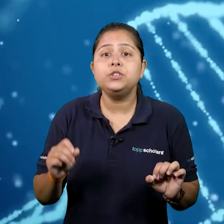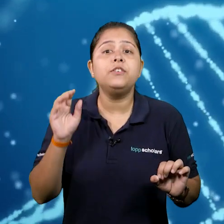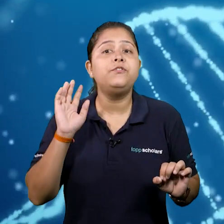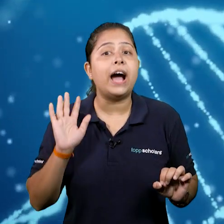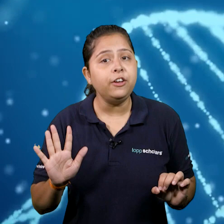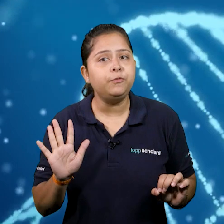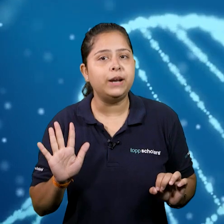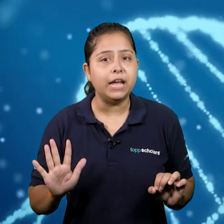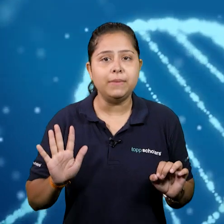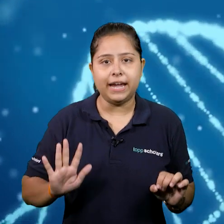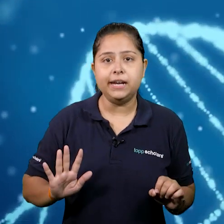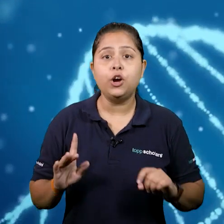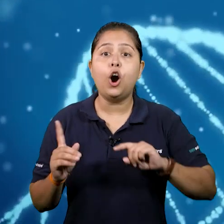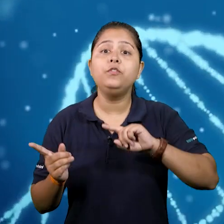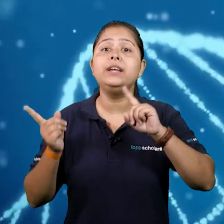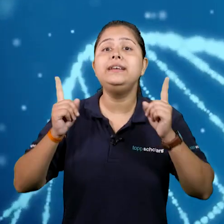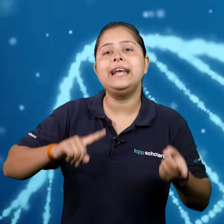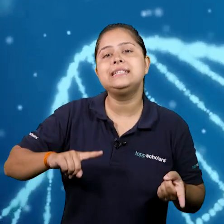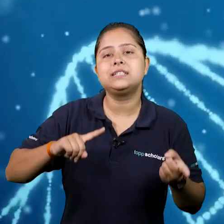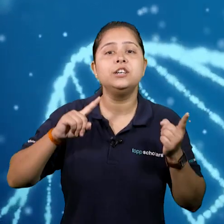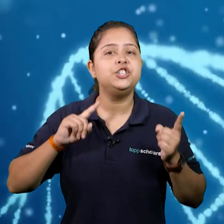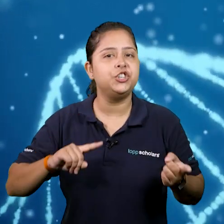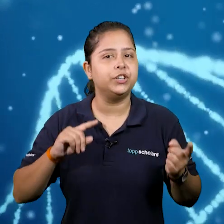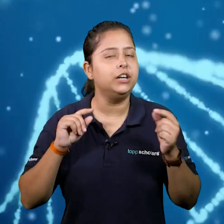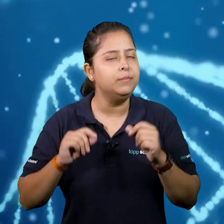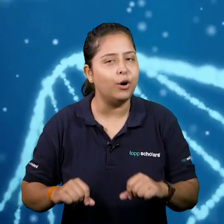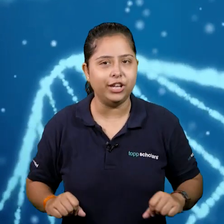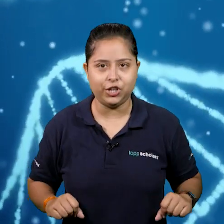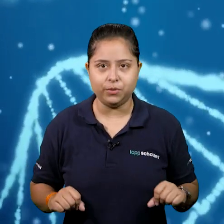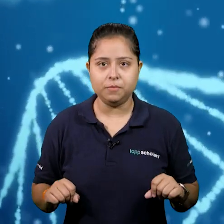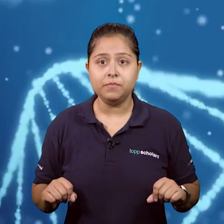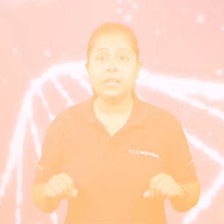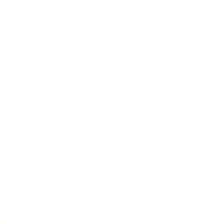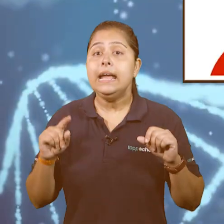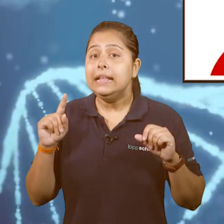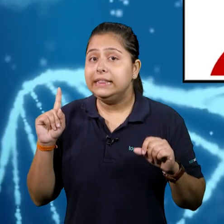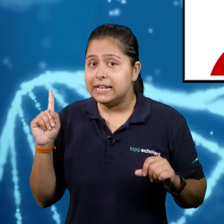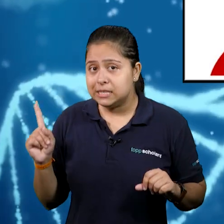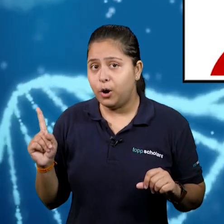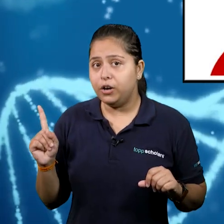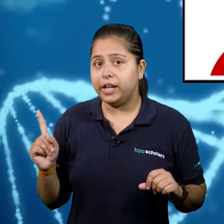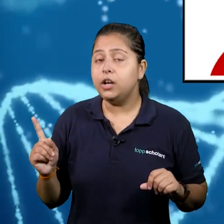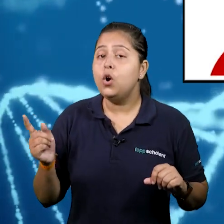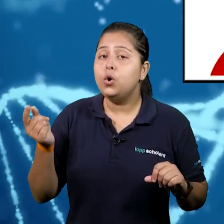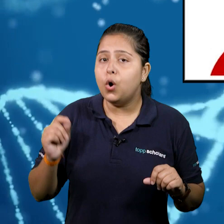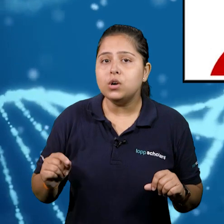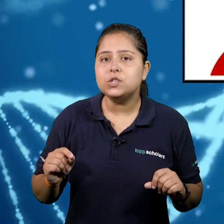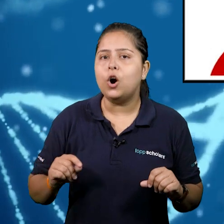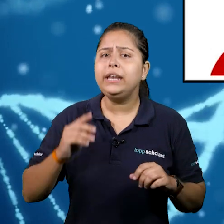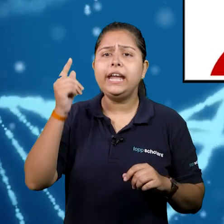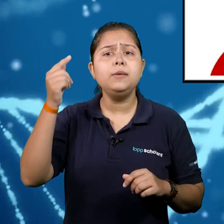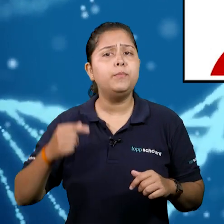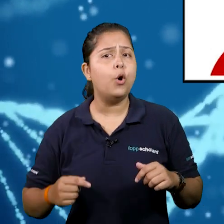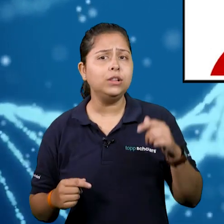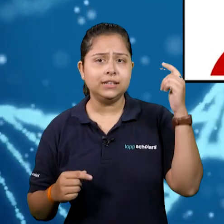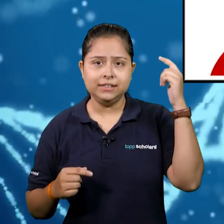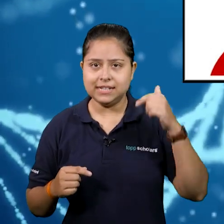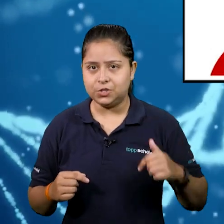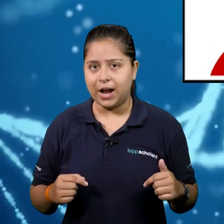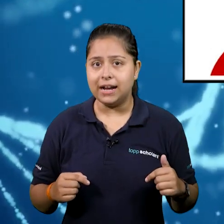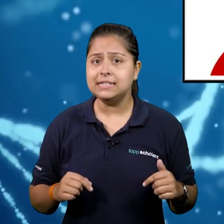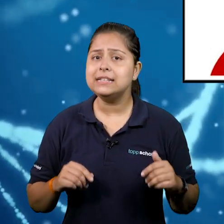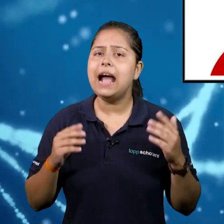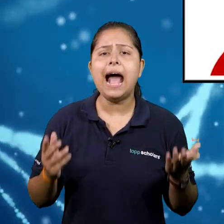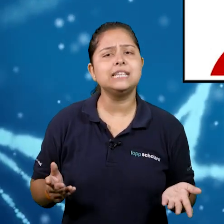binds to the 5 prime end of the next sugar molecule. This bonding goes on in both